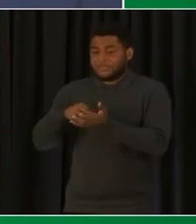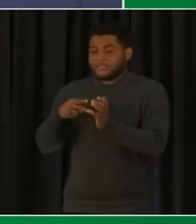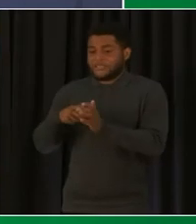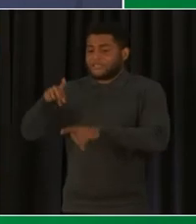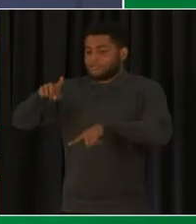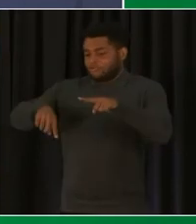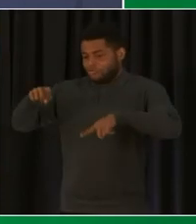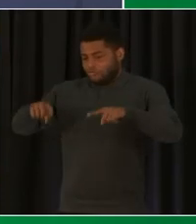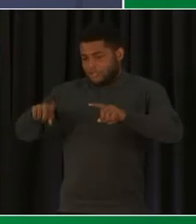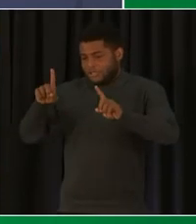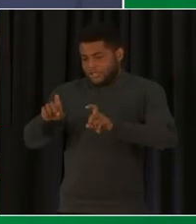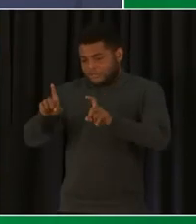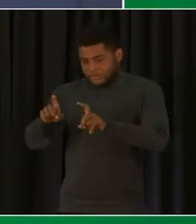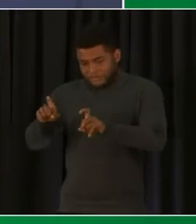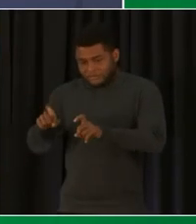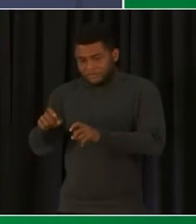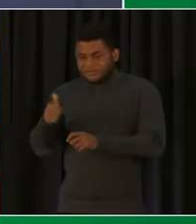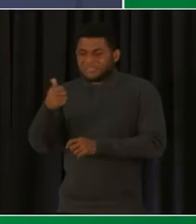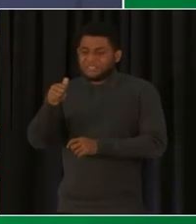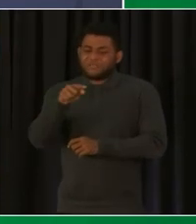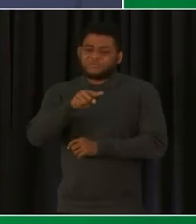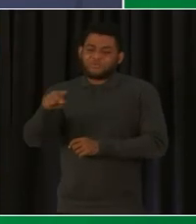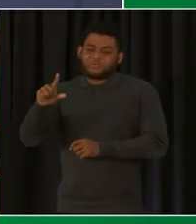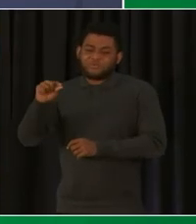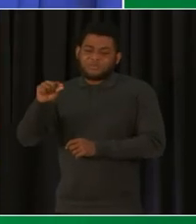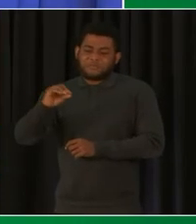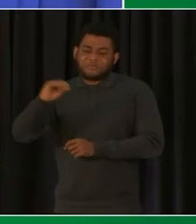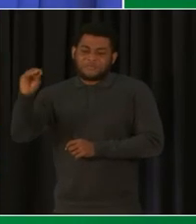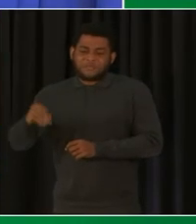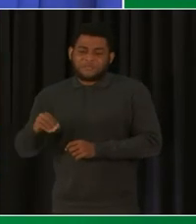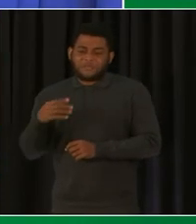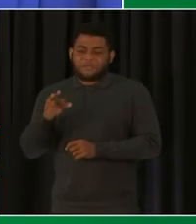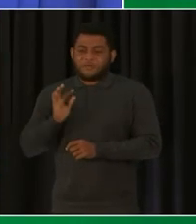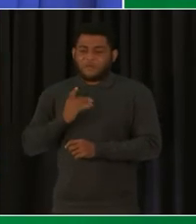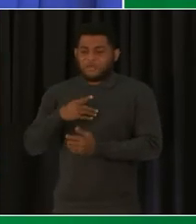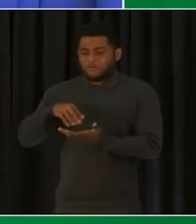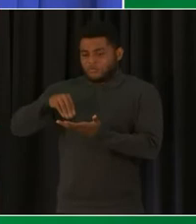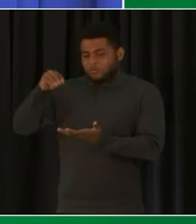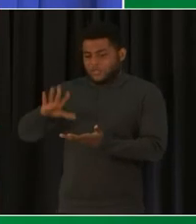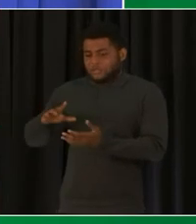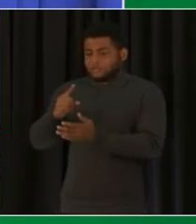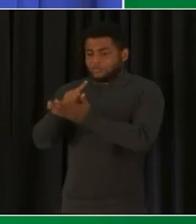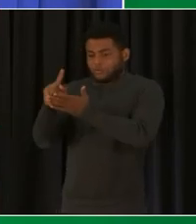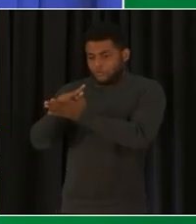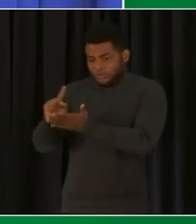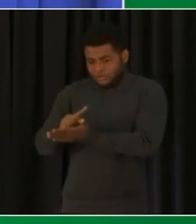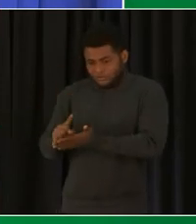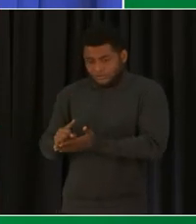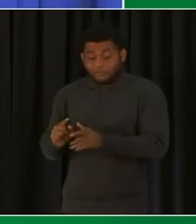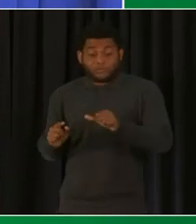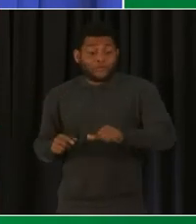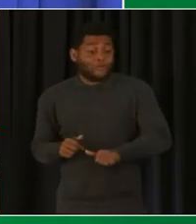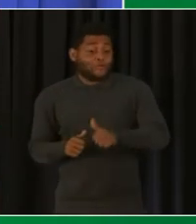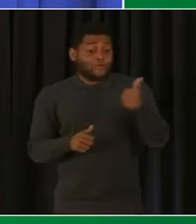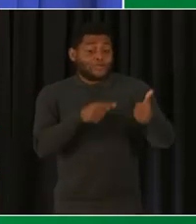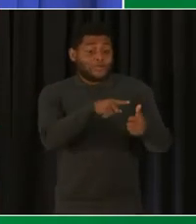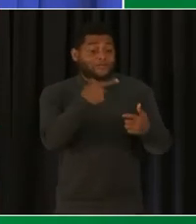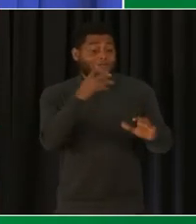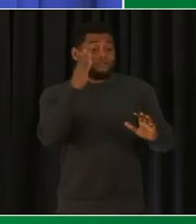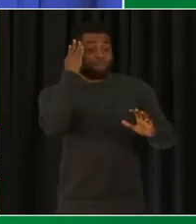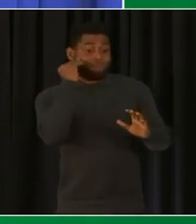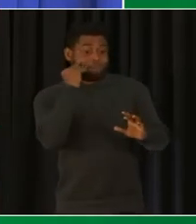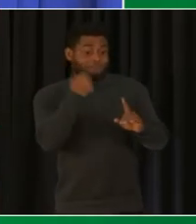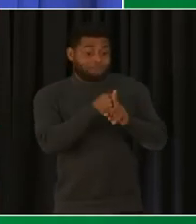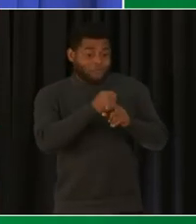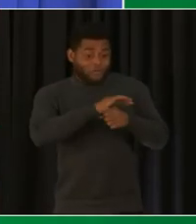randomly testing 10 to 20% of our school population on a weekly basis. And then the other part of the program is symptomatic. And so if